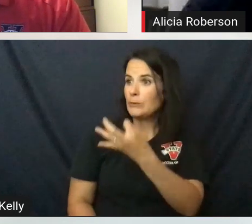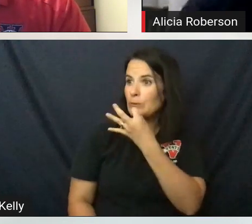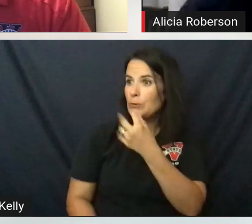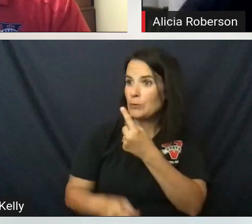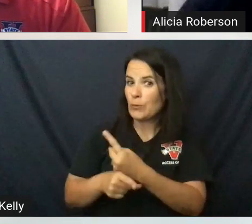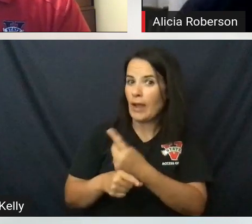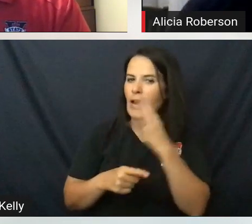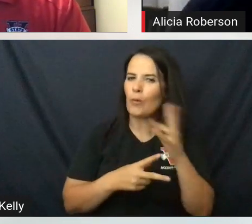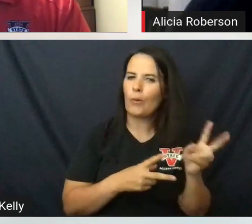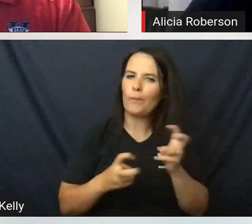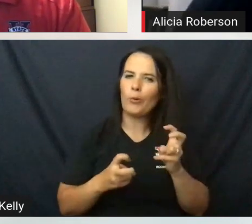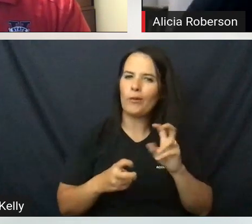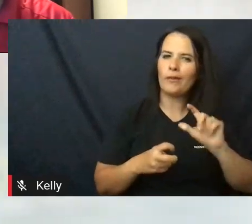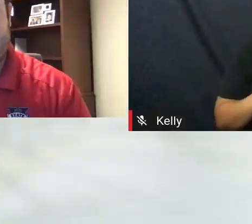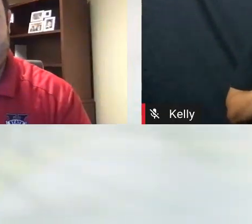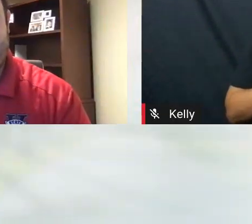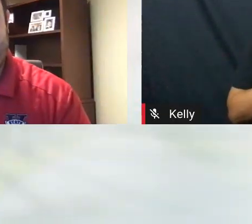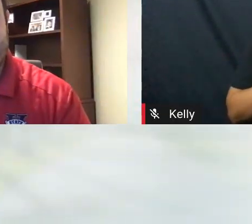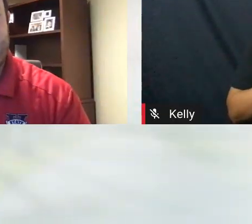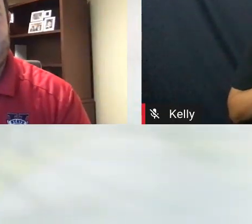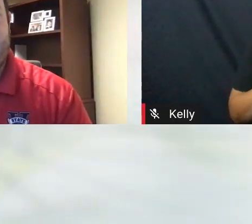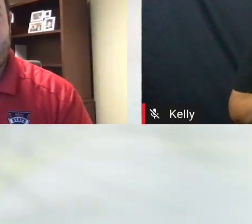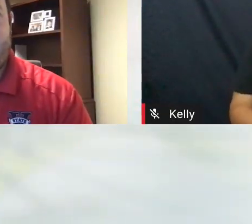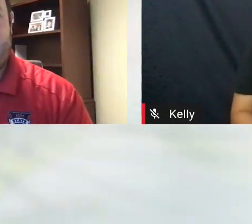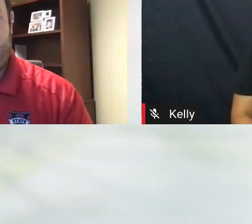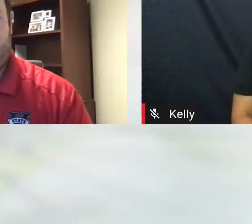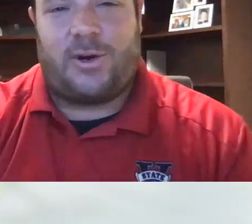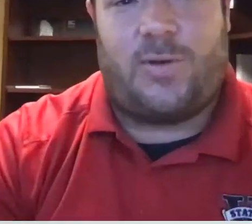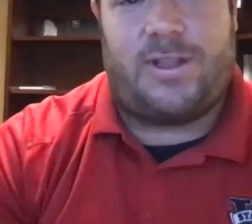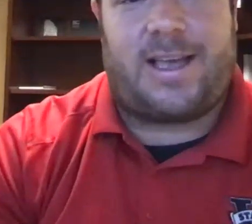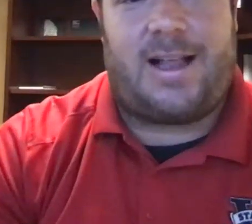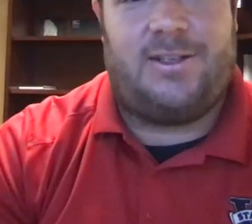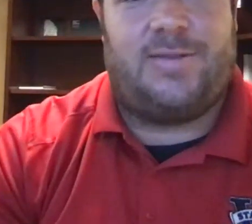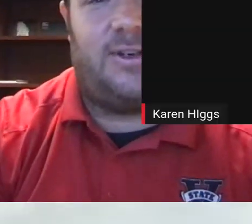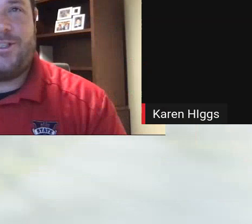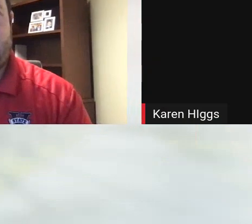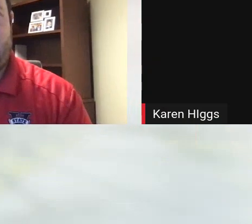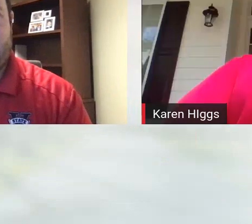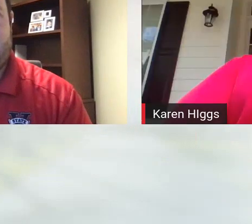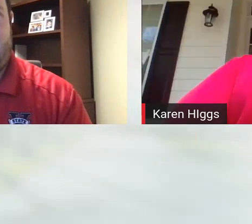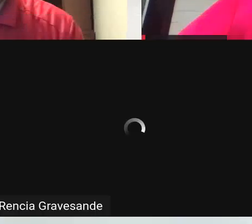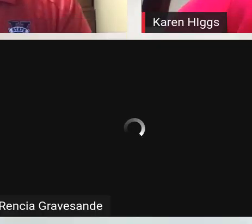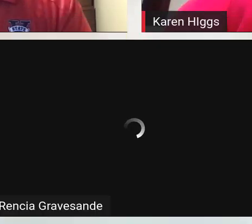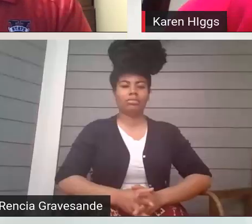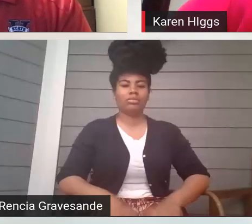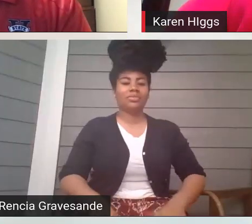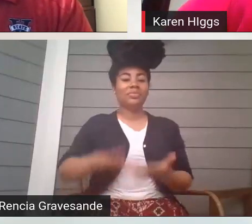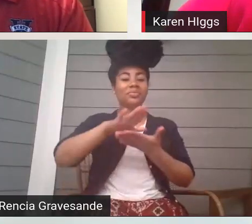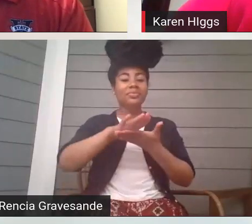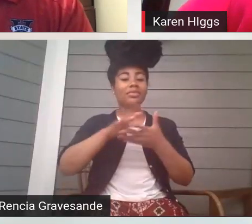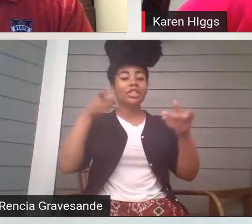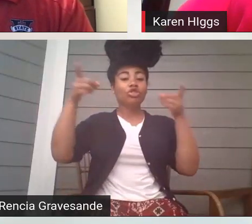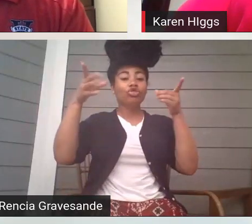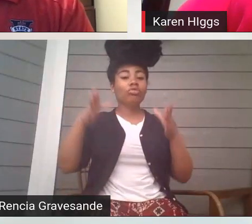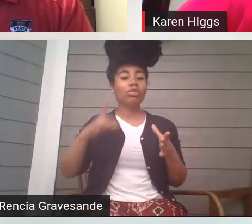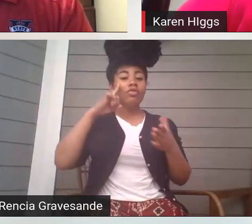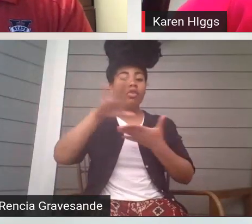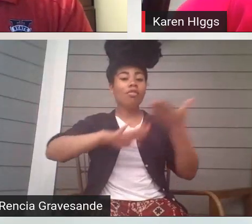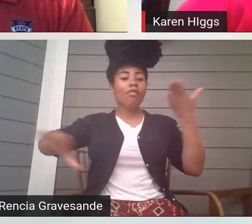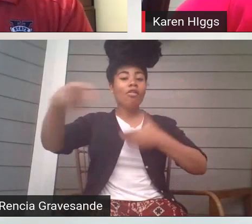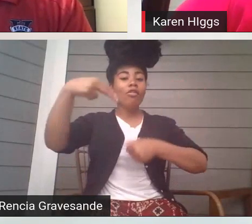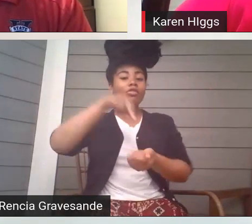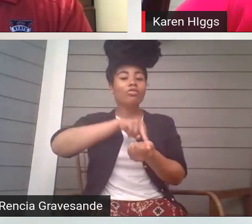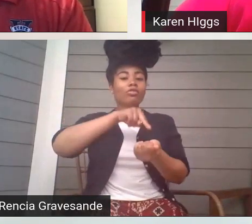I'm going to pull in our next guest. Our next guest is Miss Karen Higgs. She's the director over in the College of Nursing and Health Sciences. Hey, Karen, how are you